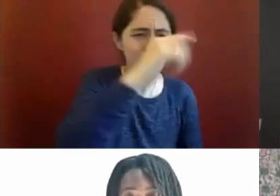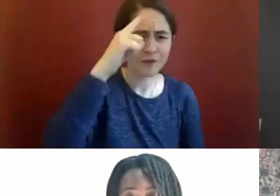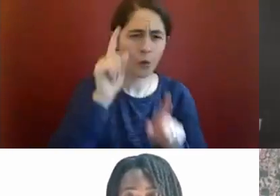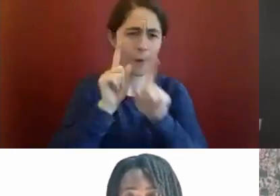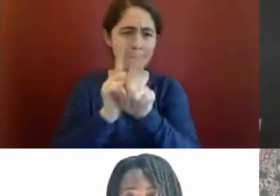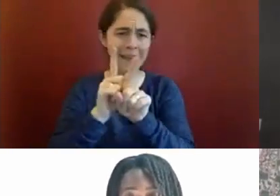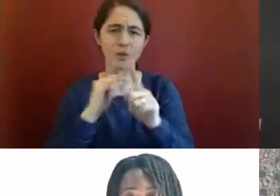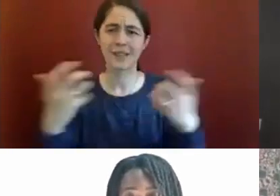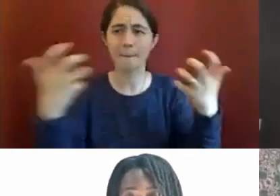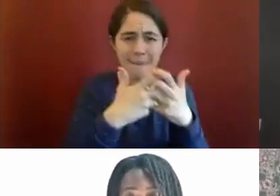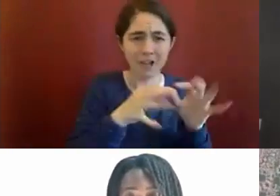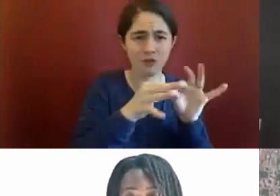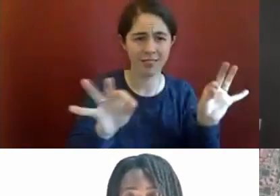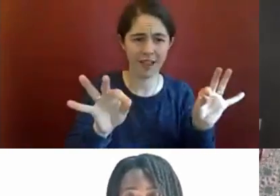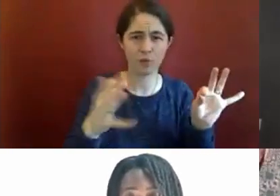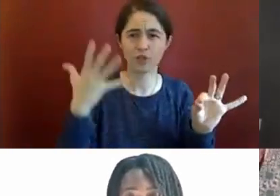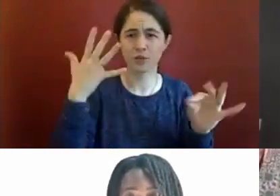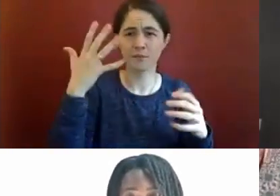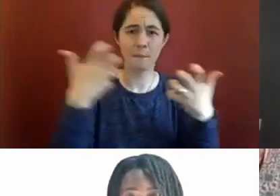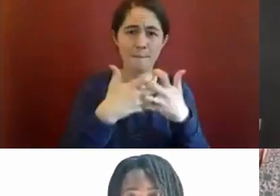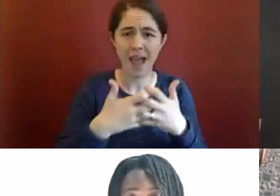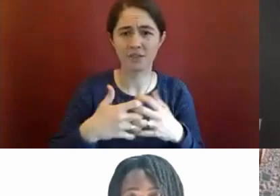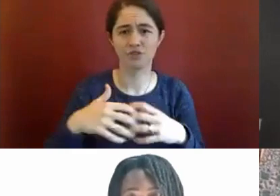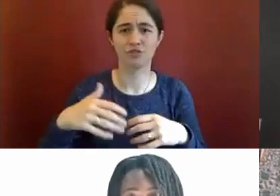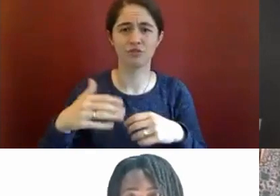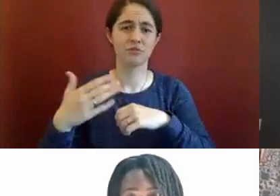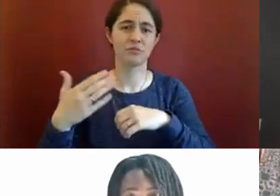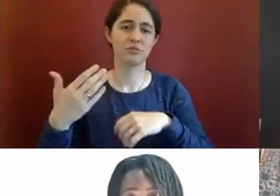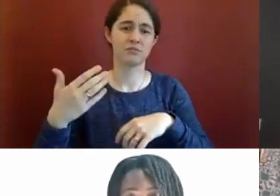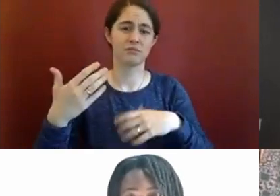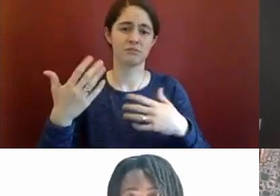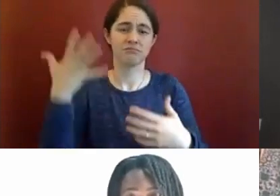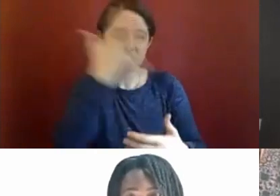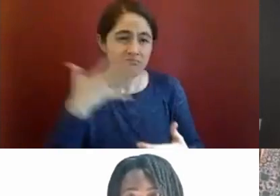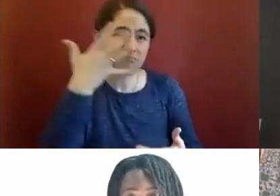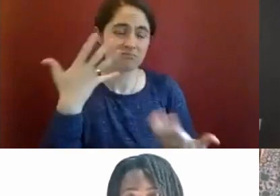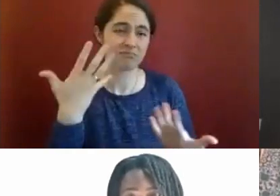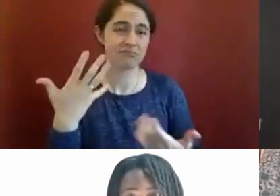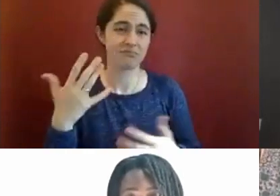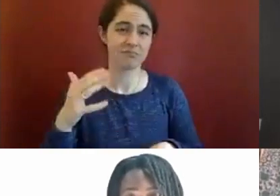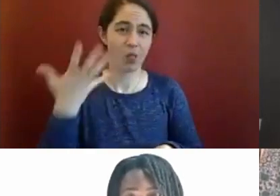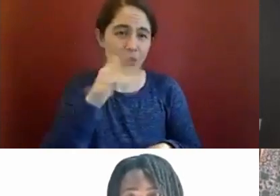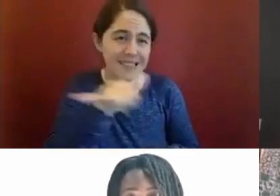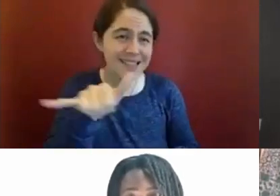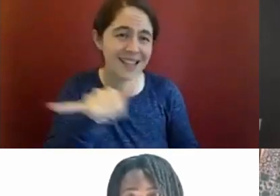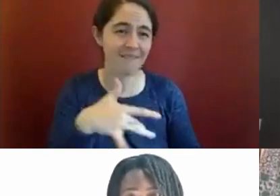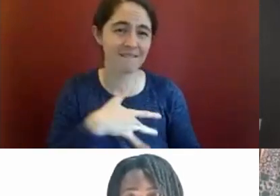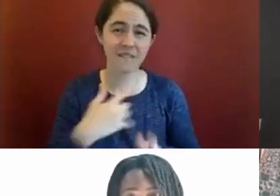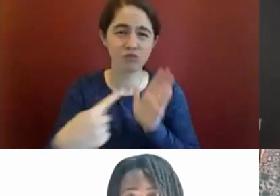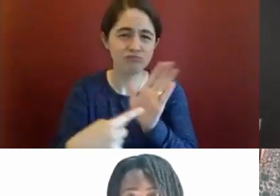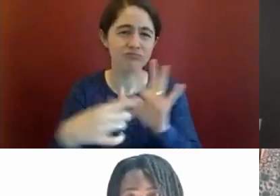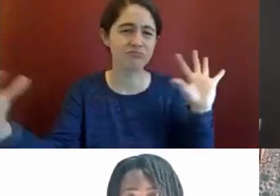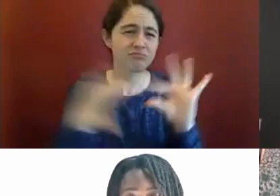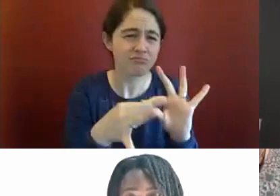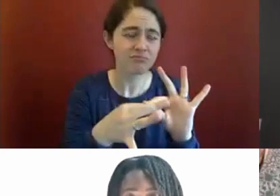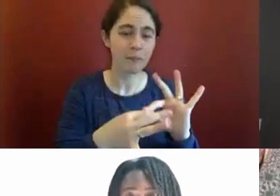wish every student can have that. That is amazing. I would love to hear more about not only the teacher